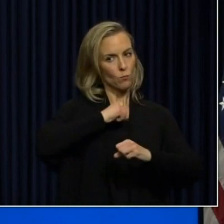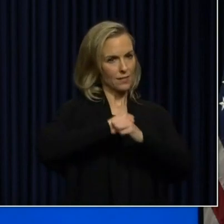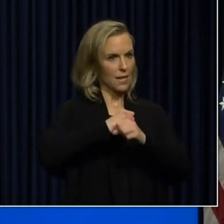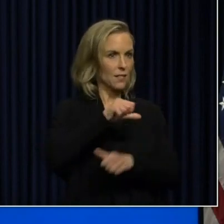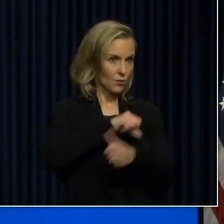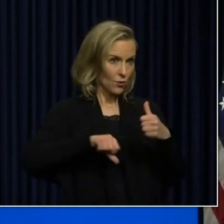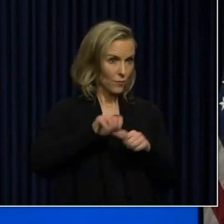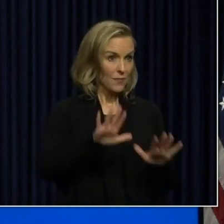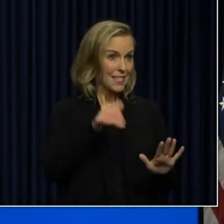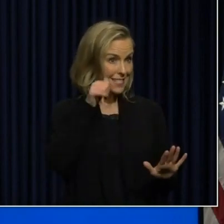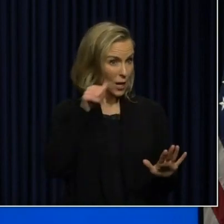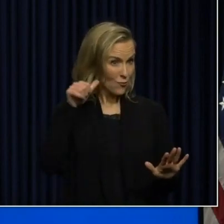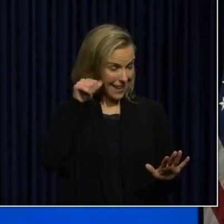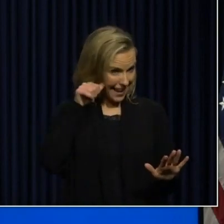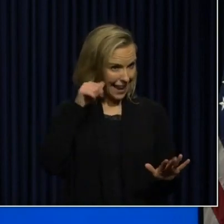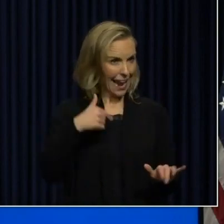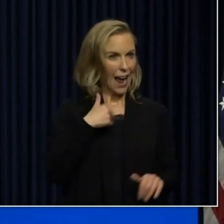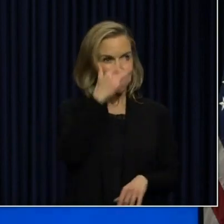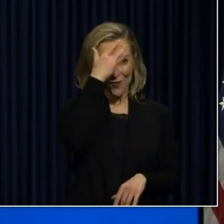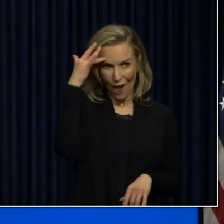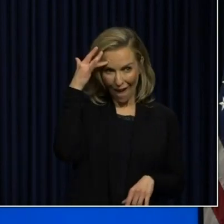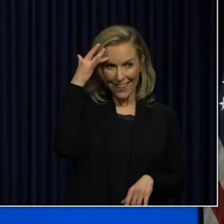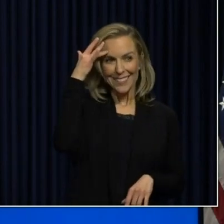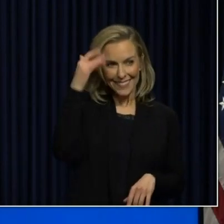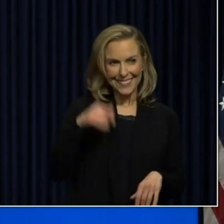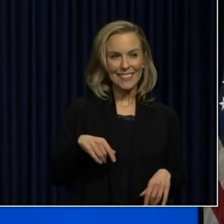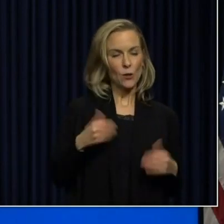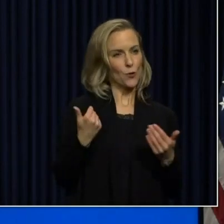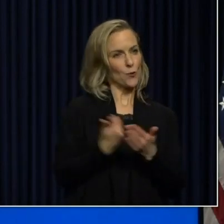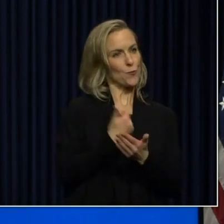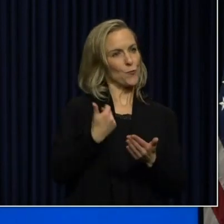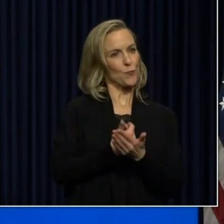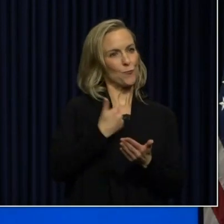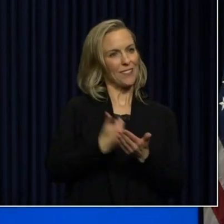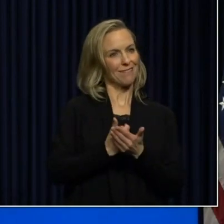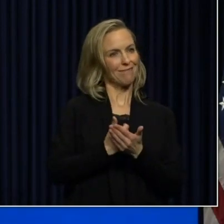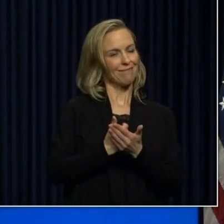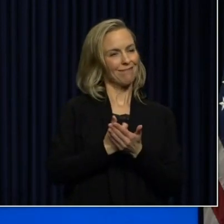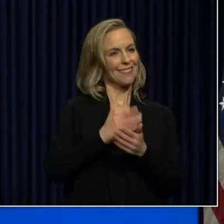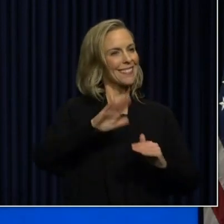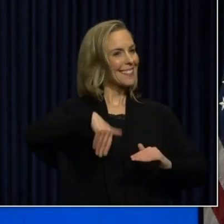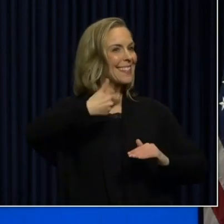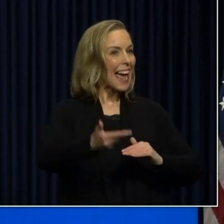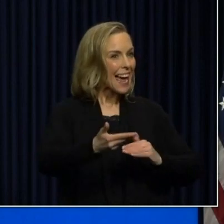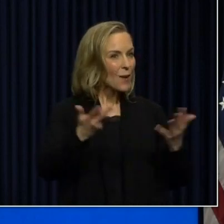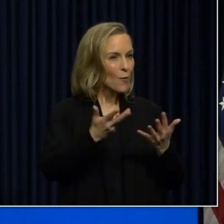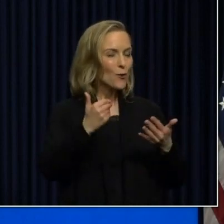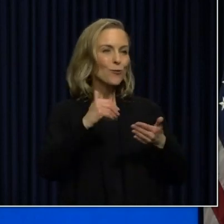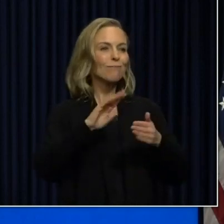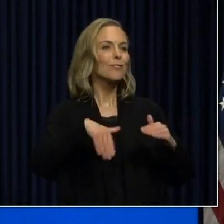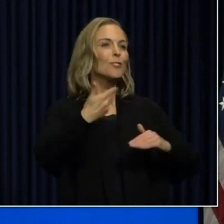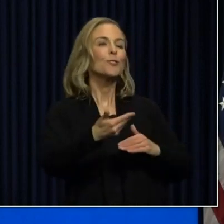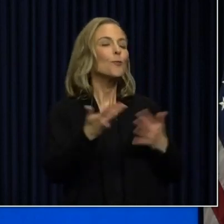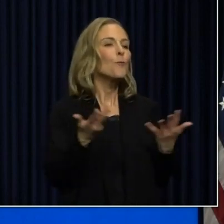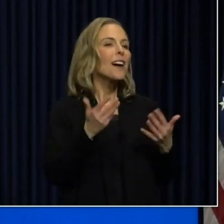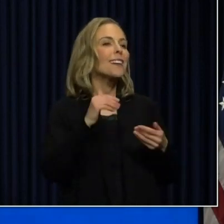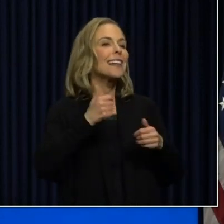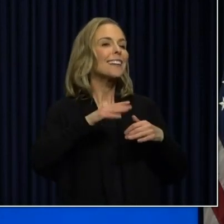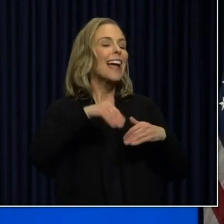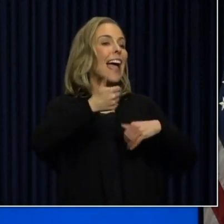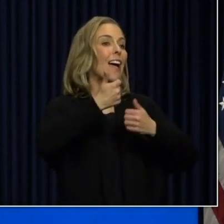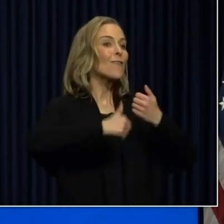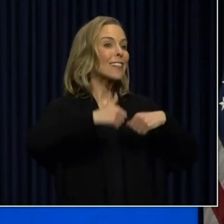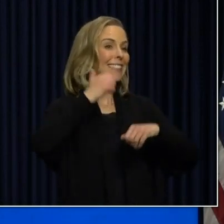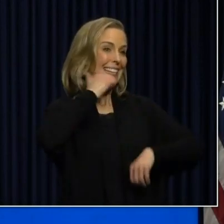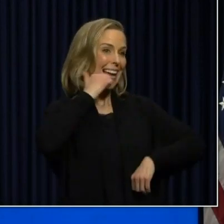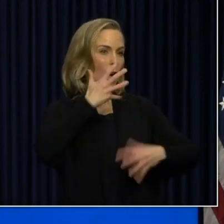So yesterday, I forgot the new step that we're taking each time, and that is to make